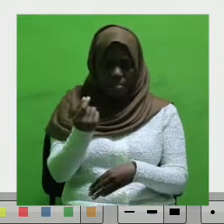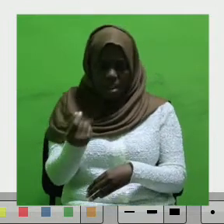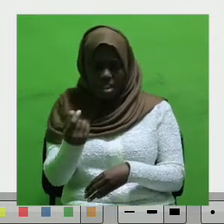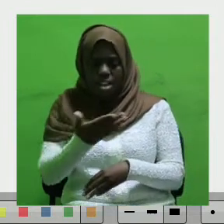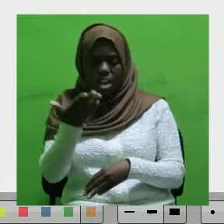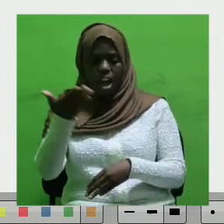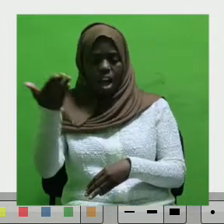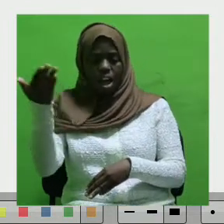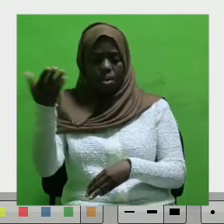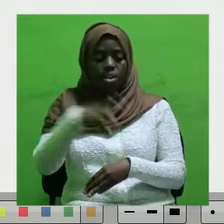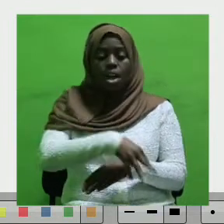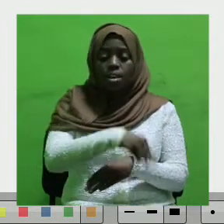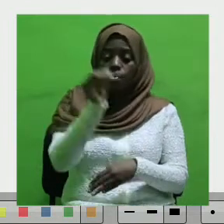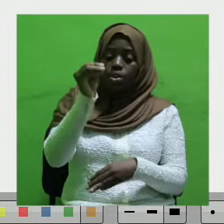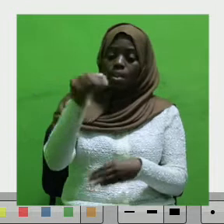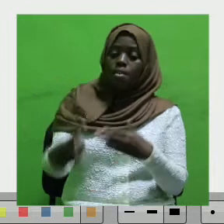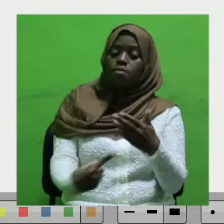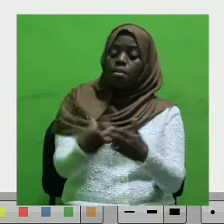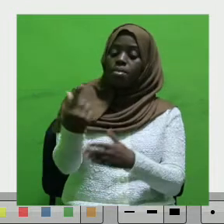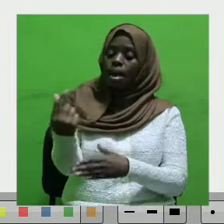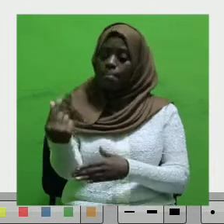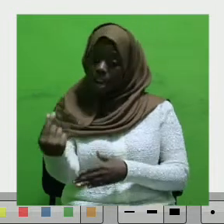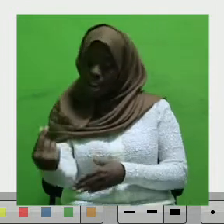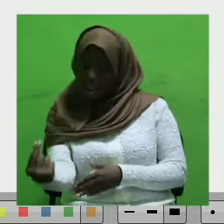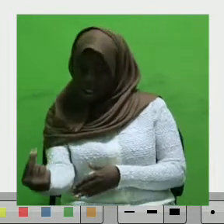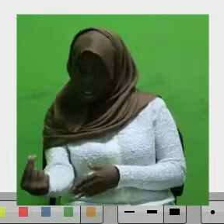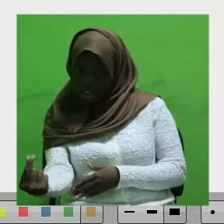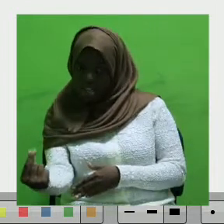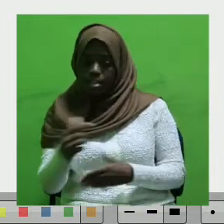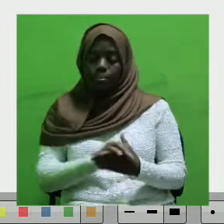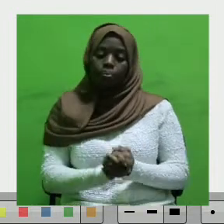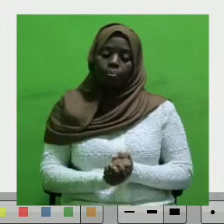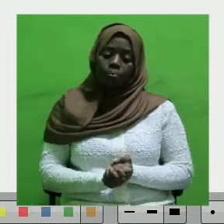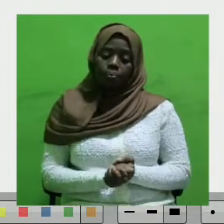other materials which have been removed from the blood through